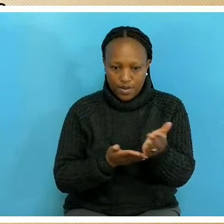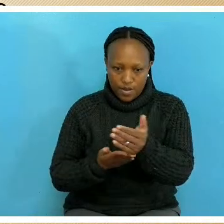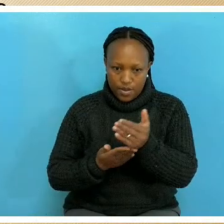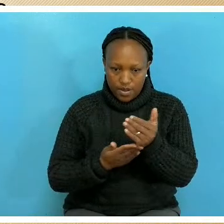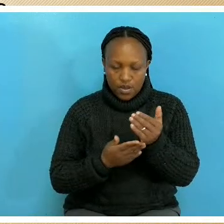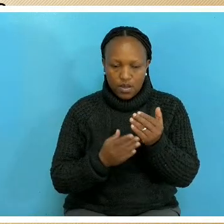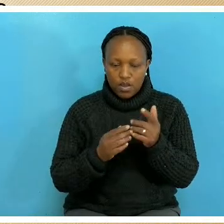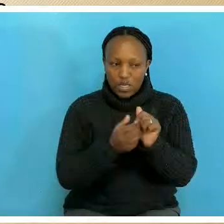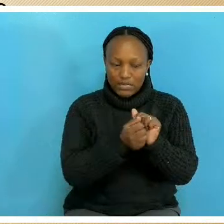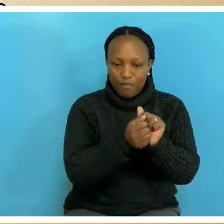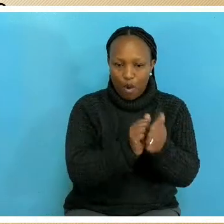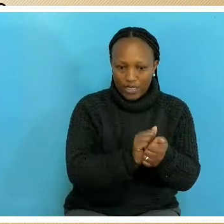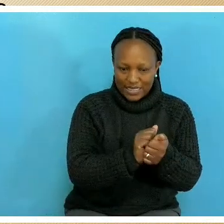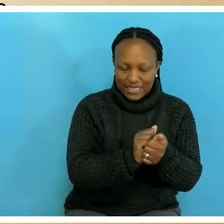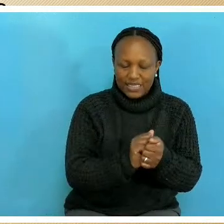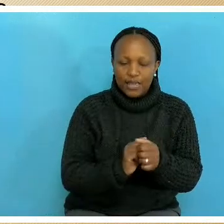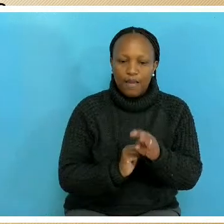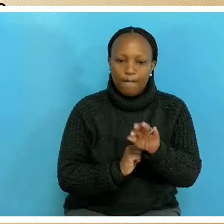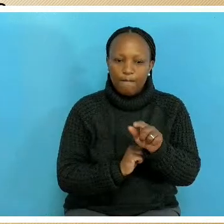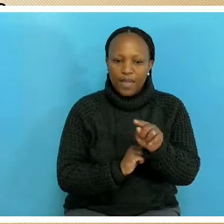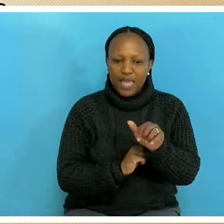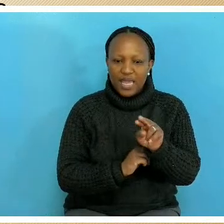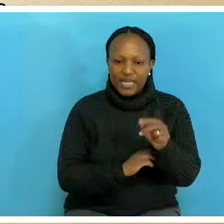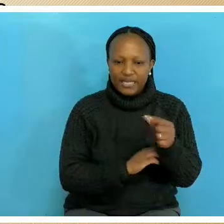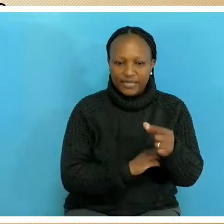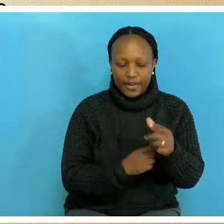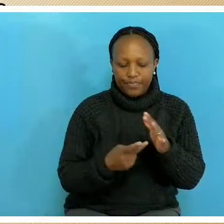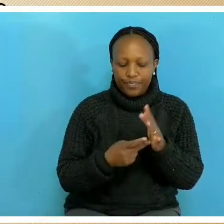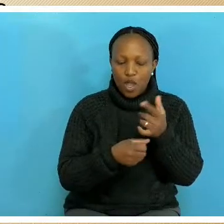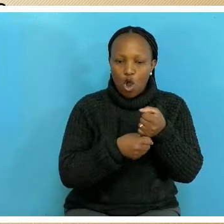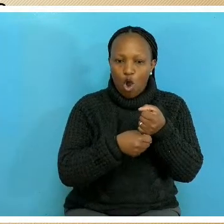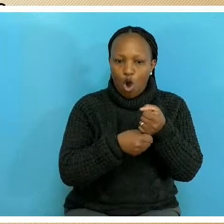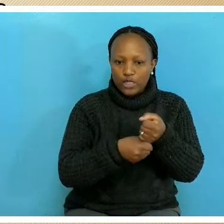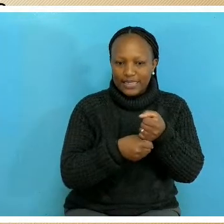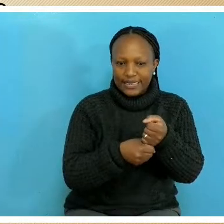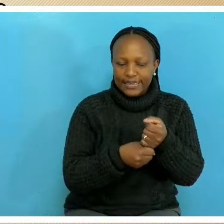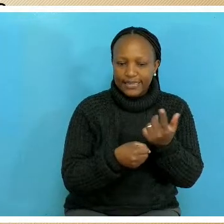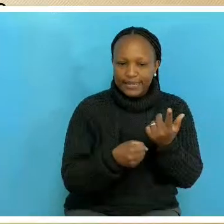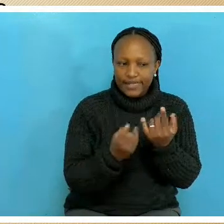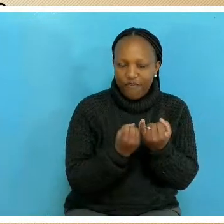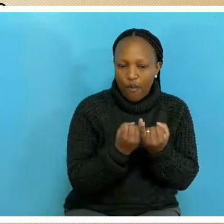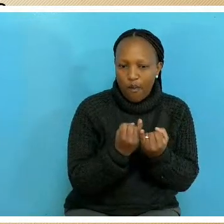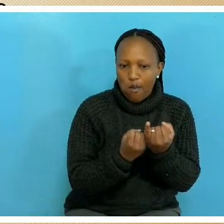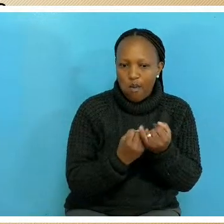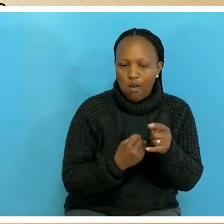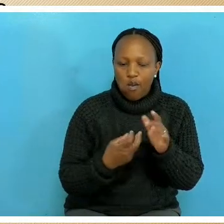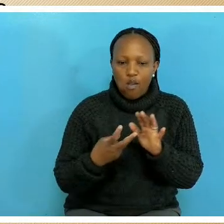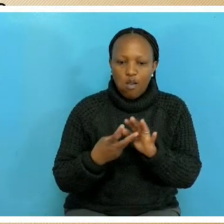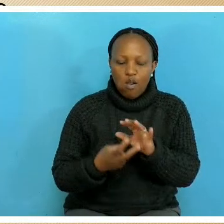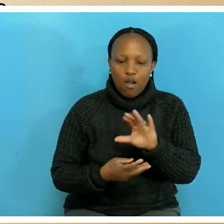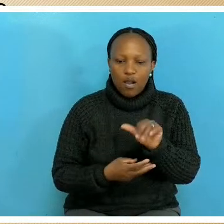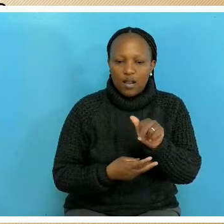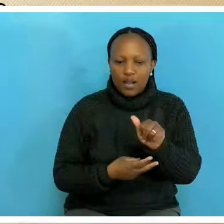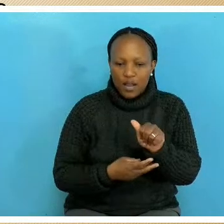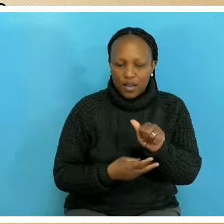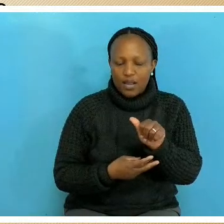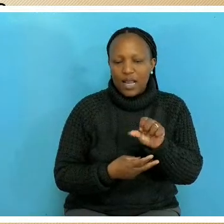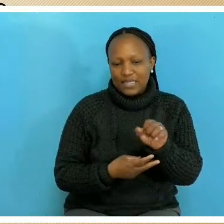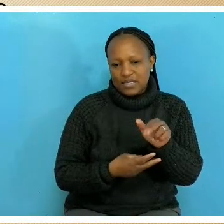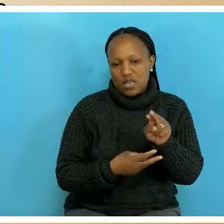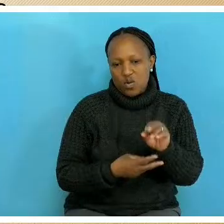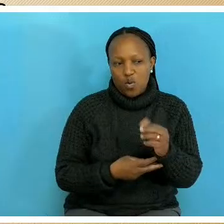sports betting, we'll tax for horse racing, we'll tax casinos 9% and